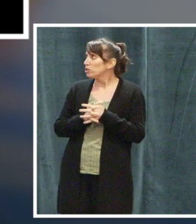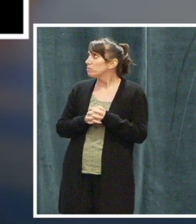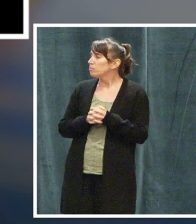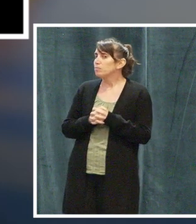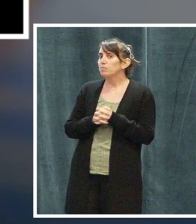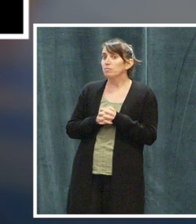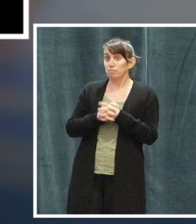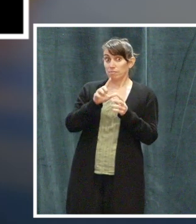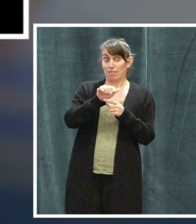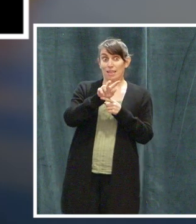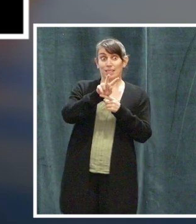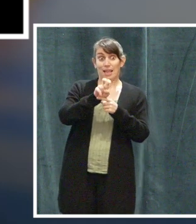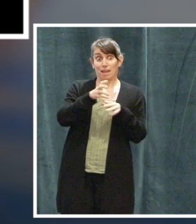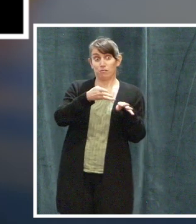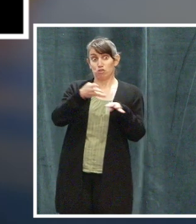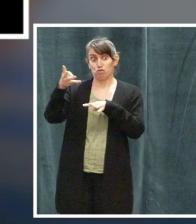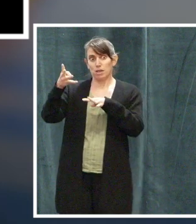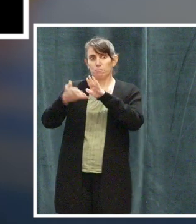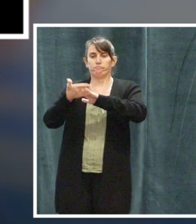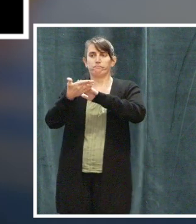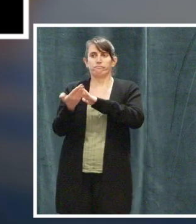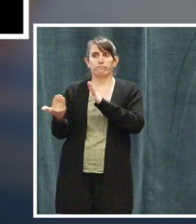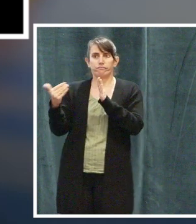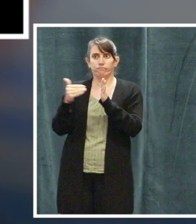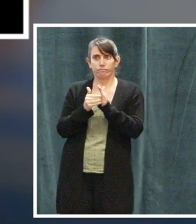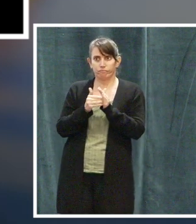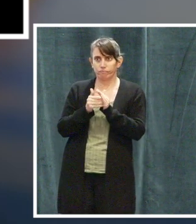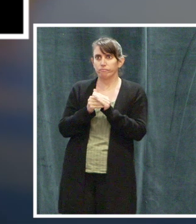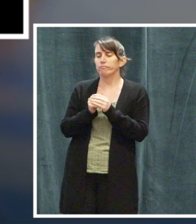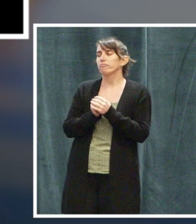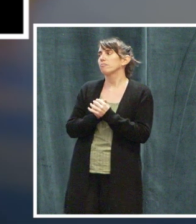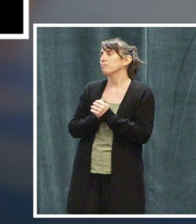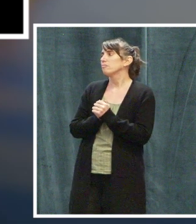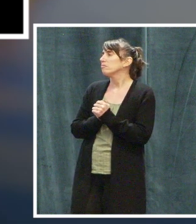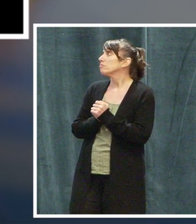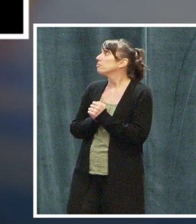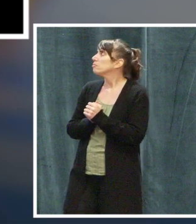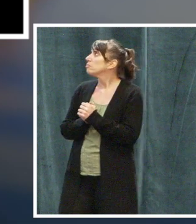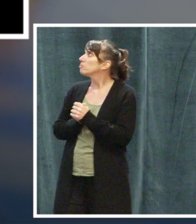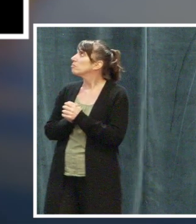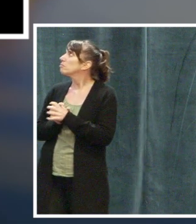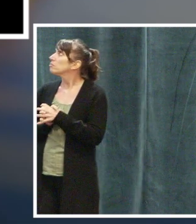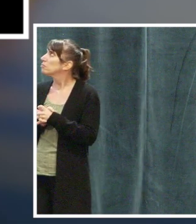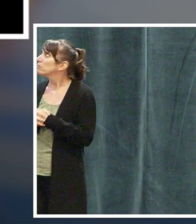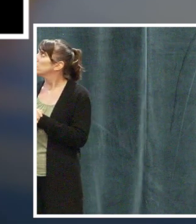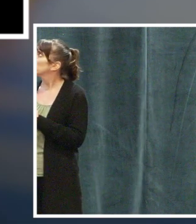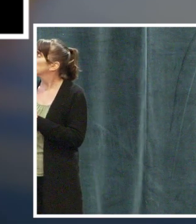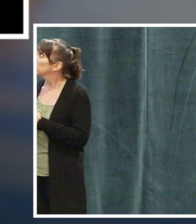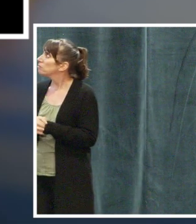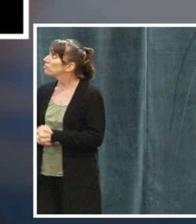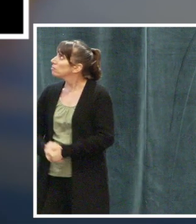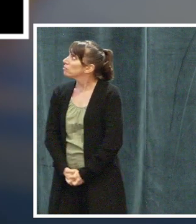Okay, apparently we are up again, so we're on. The live stream is on. We